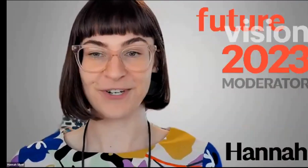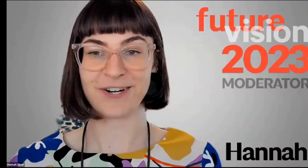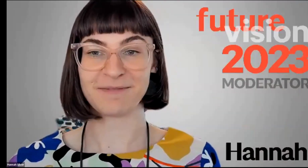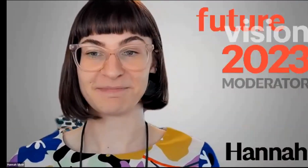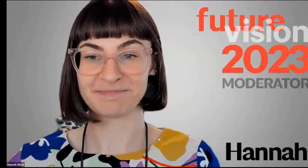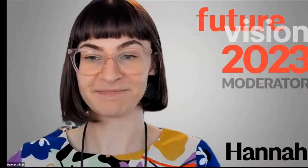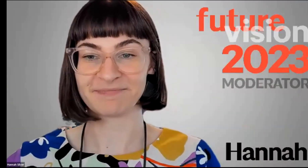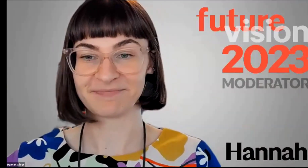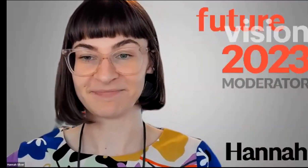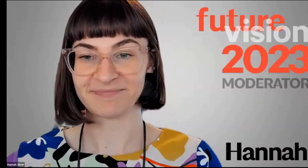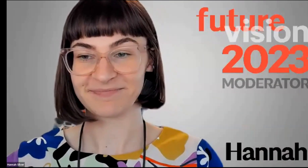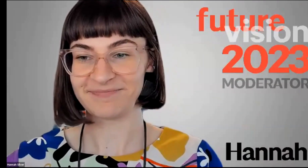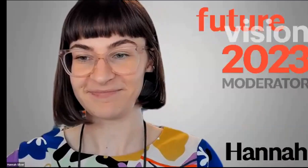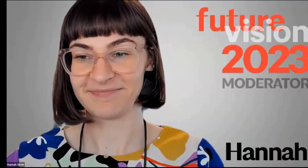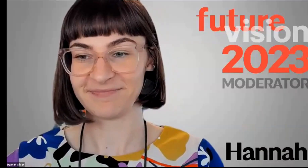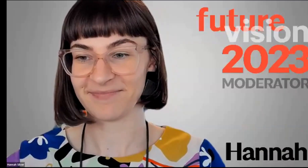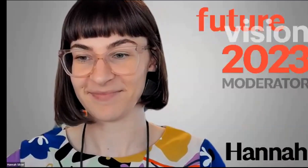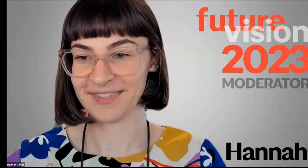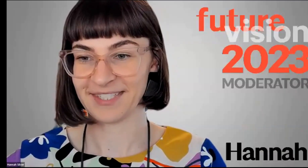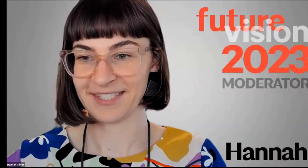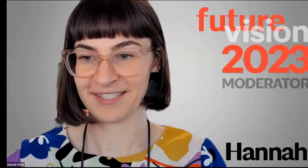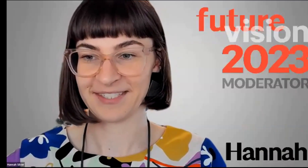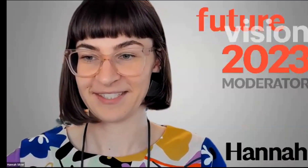deaf culture?